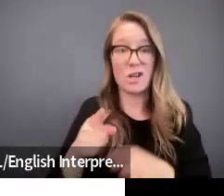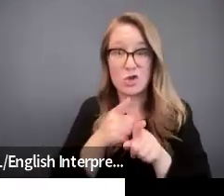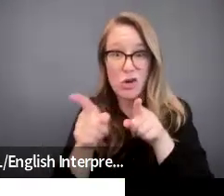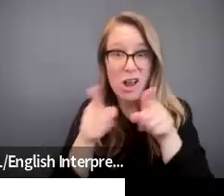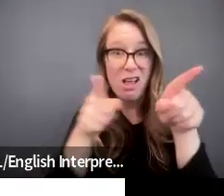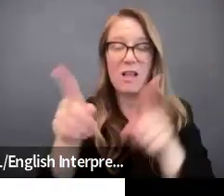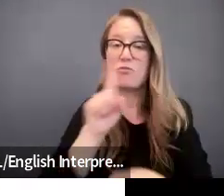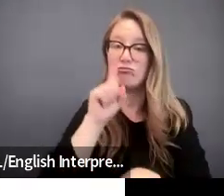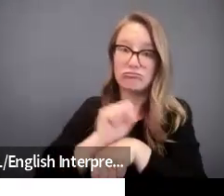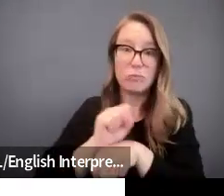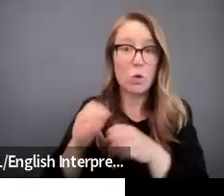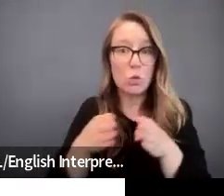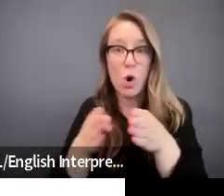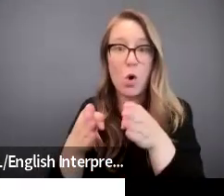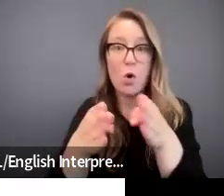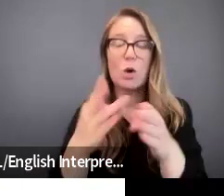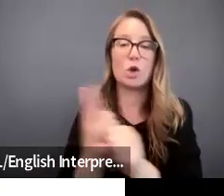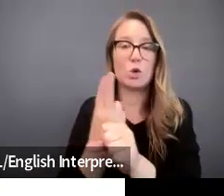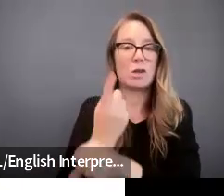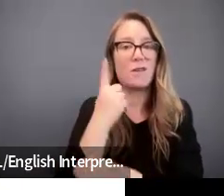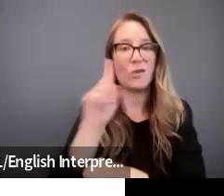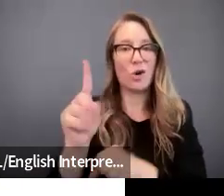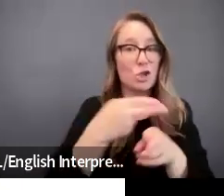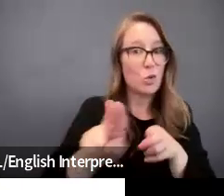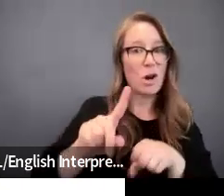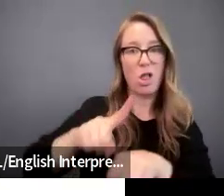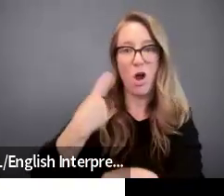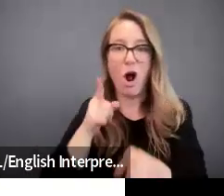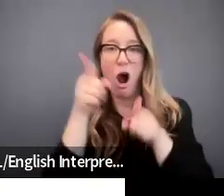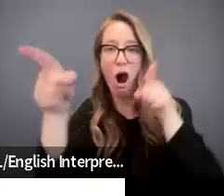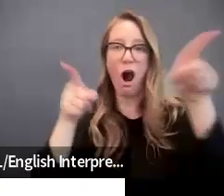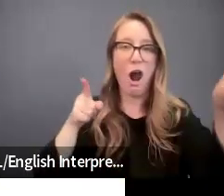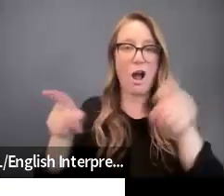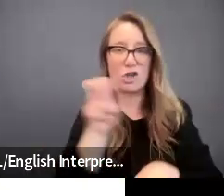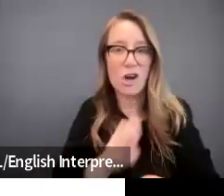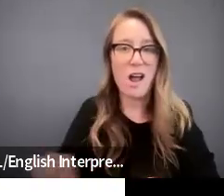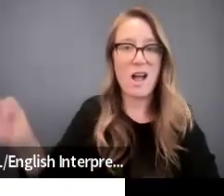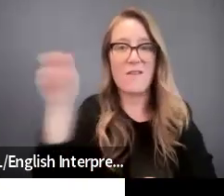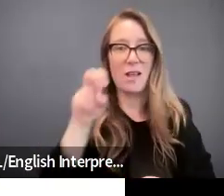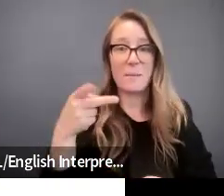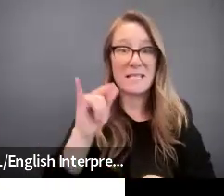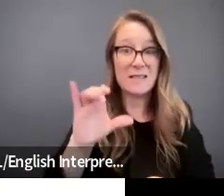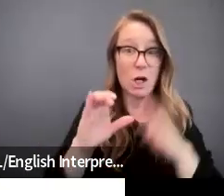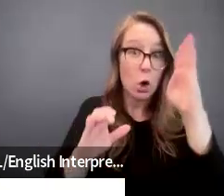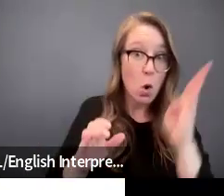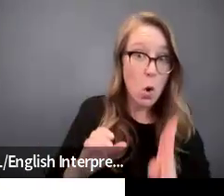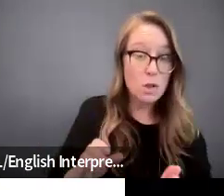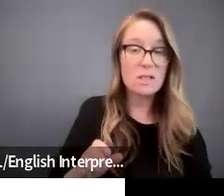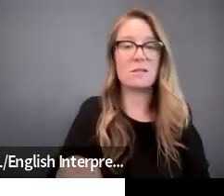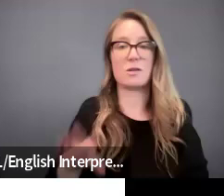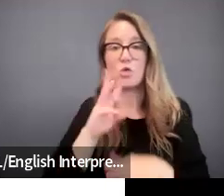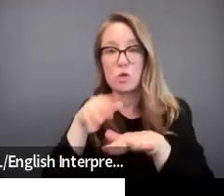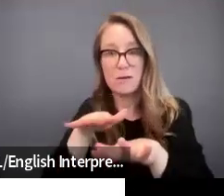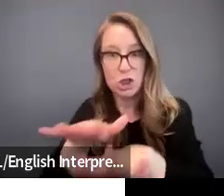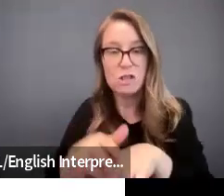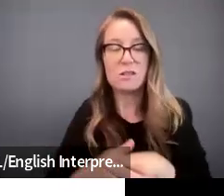our roadways, were used for short and long distance travel along the Pacific coast and along the